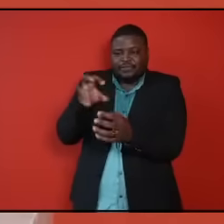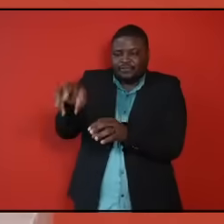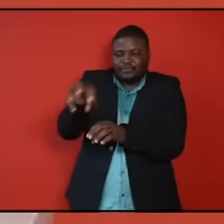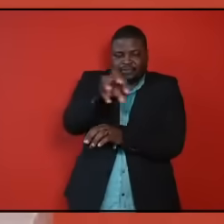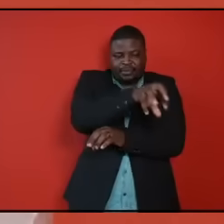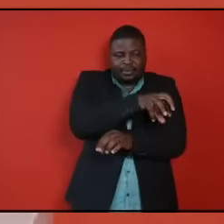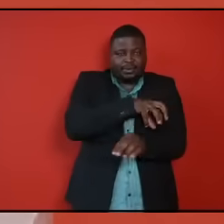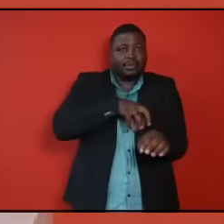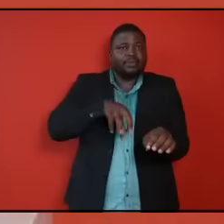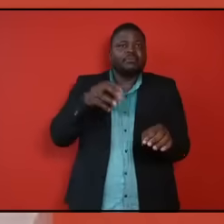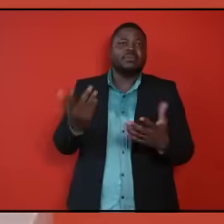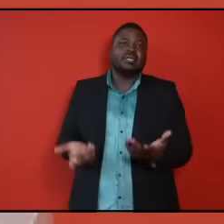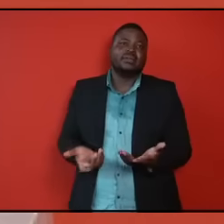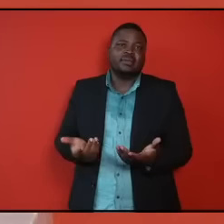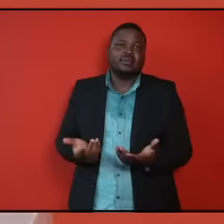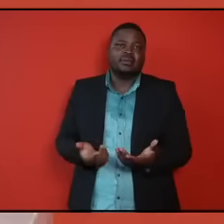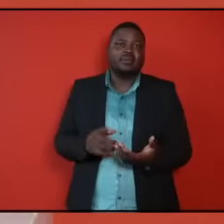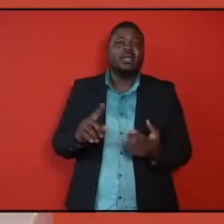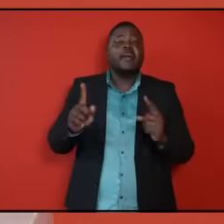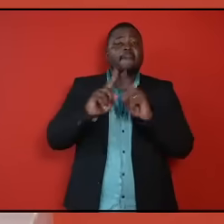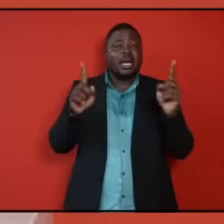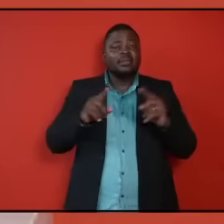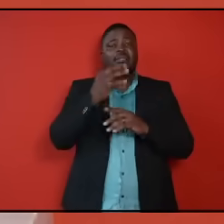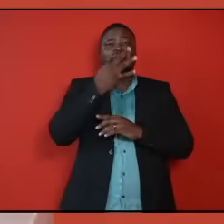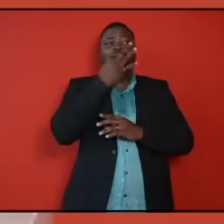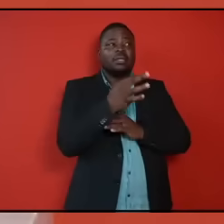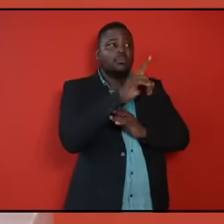We don't need that one of Masagane.